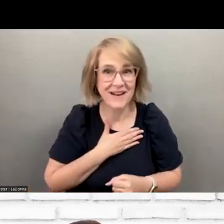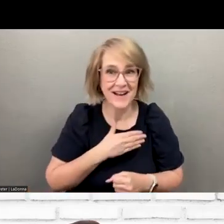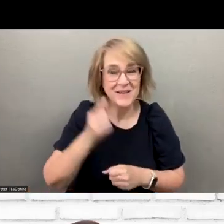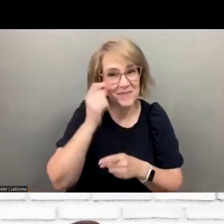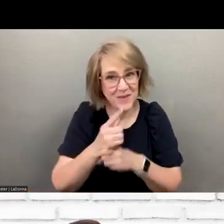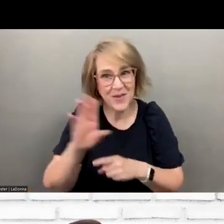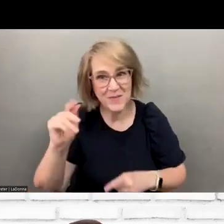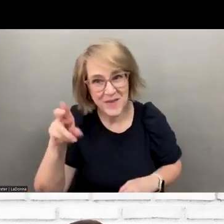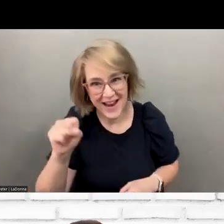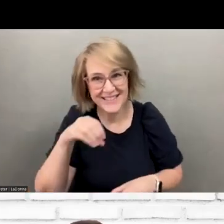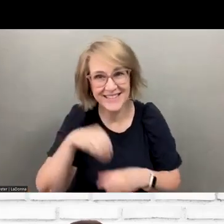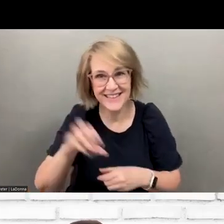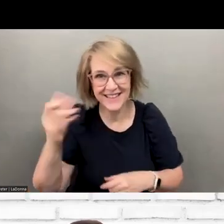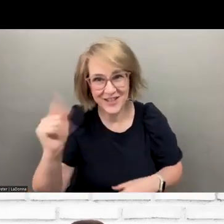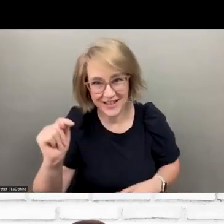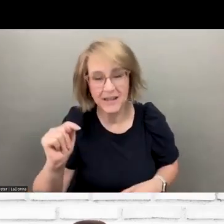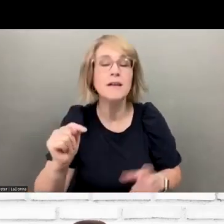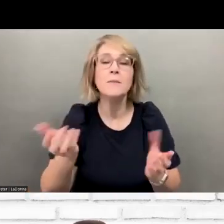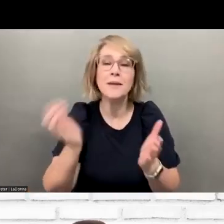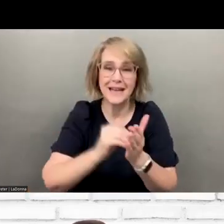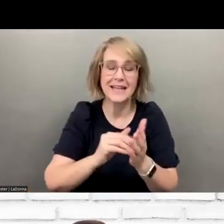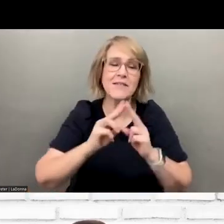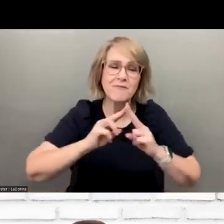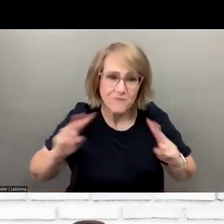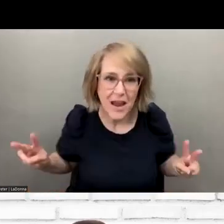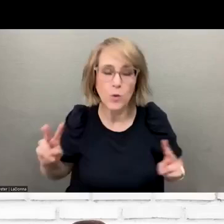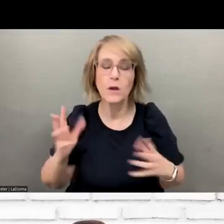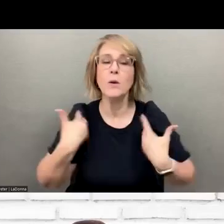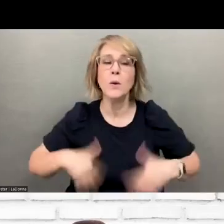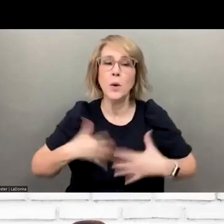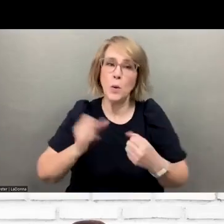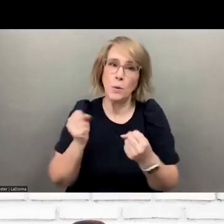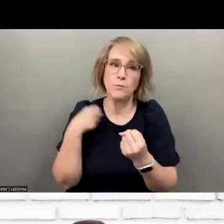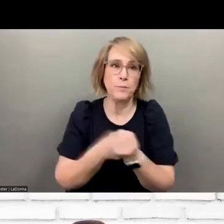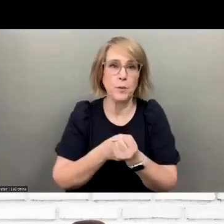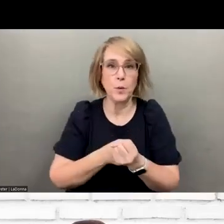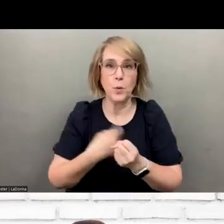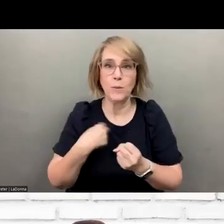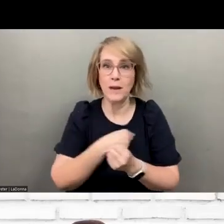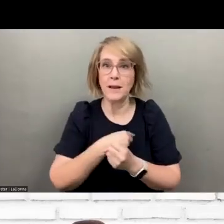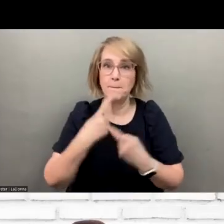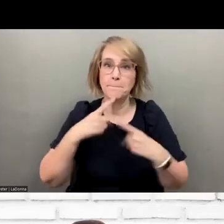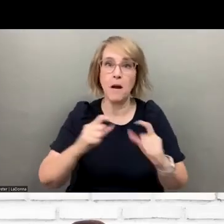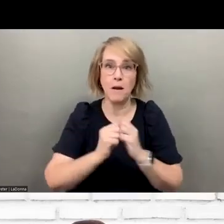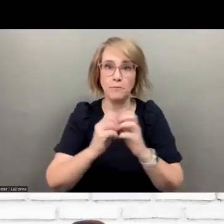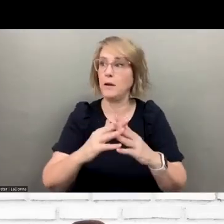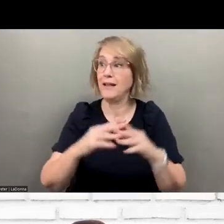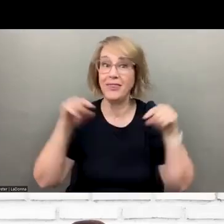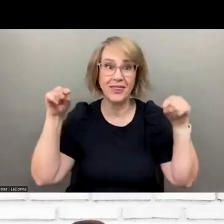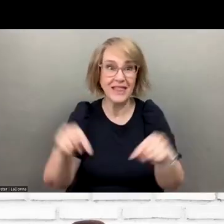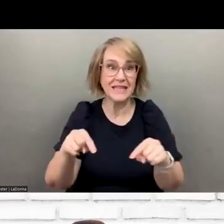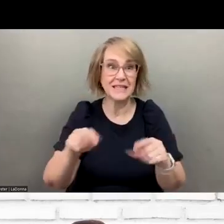here. But it is just very comforting to see that we are now entering a space to where this